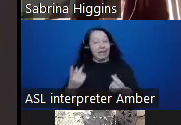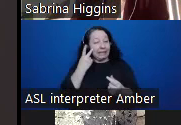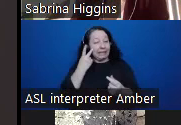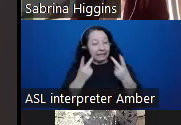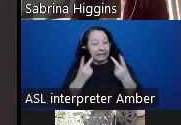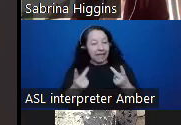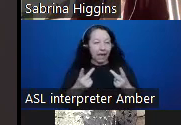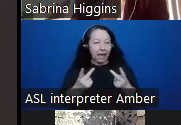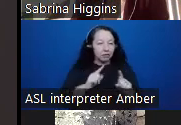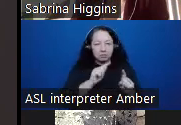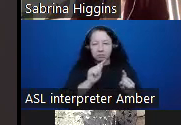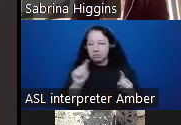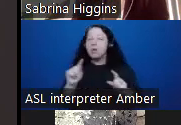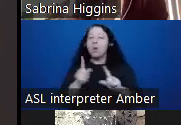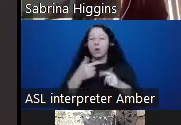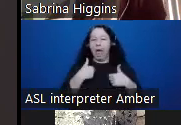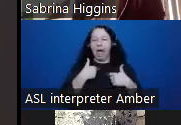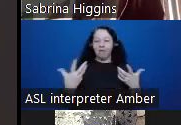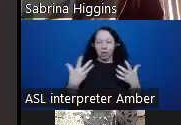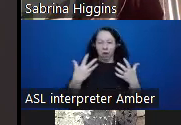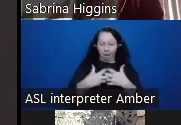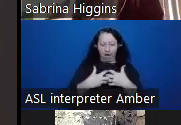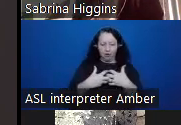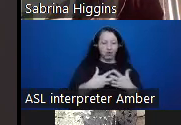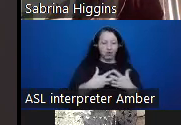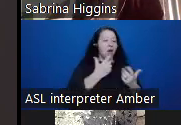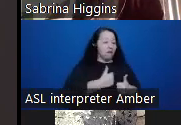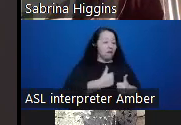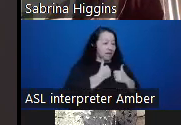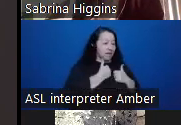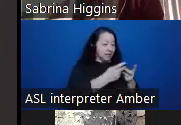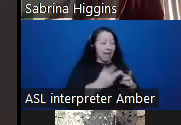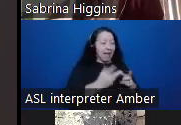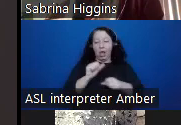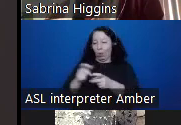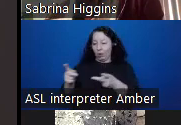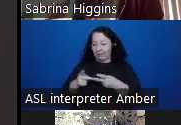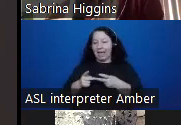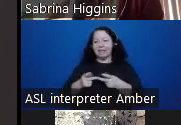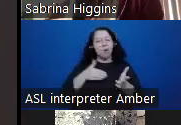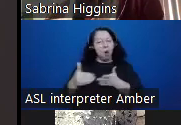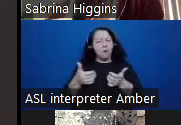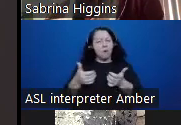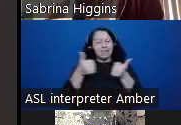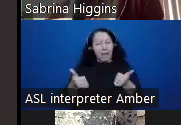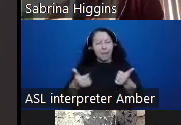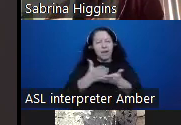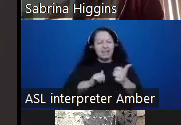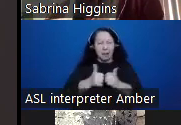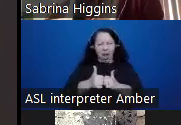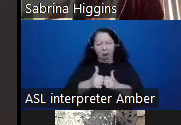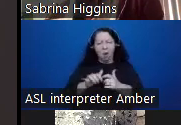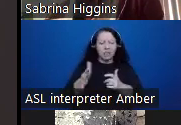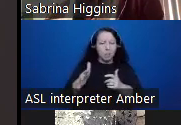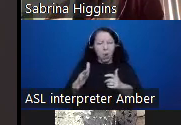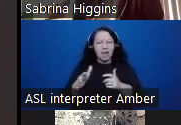when you have this combination of domestic space with workspace, they're often separated somewhat, like not necessarily